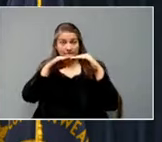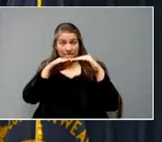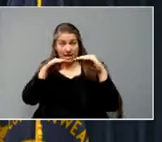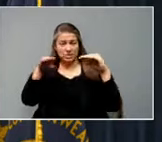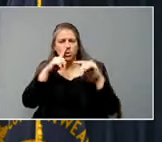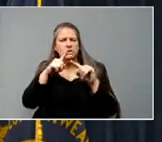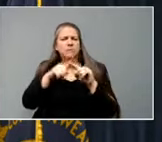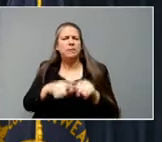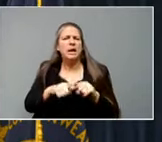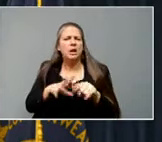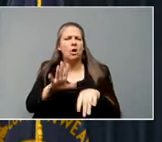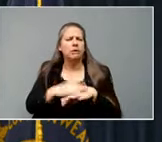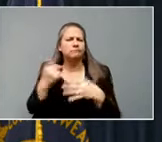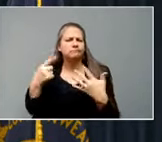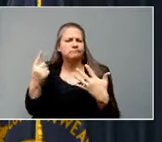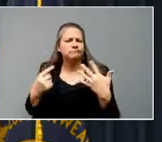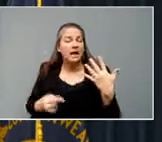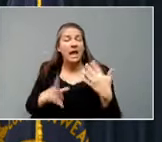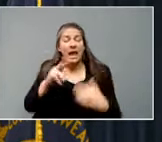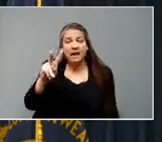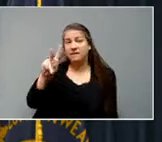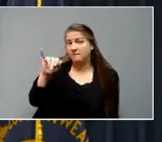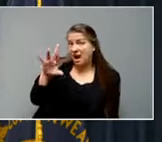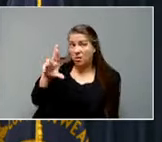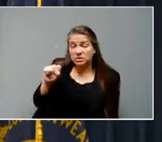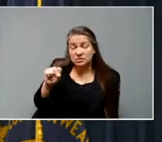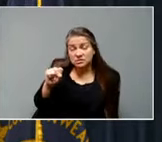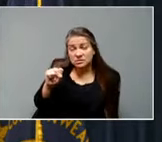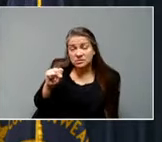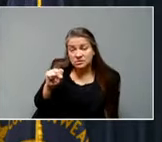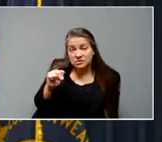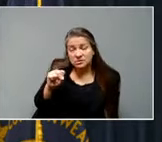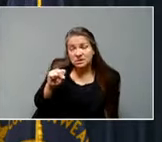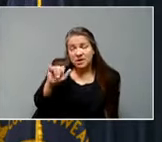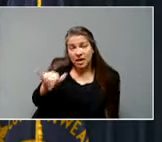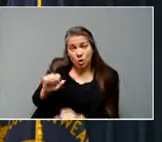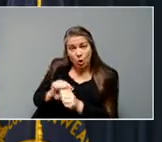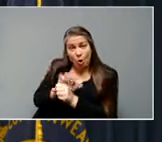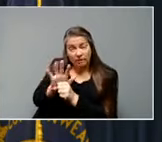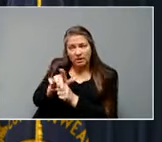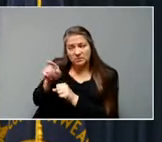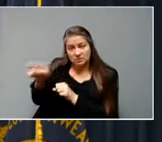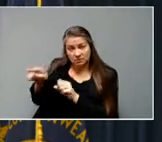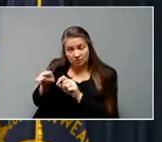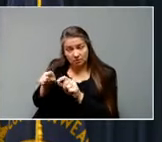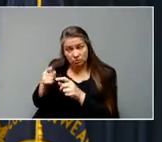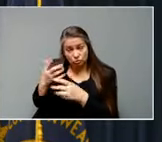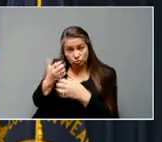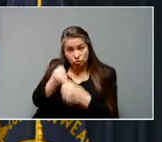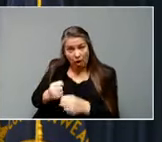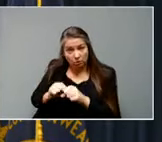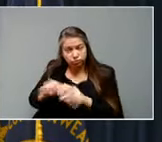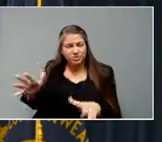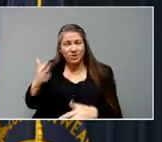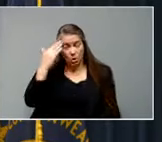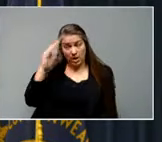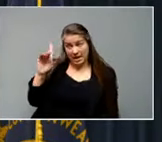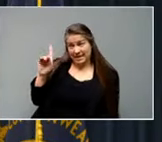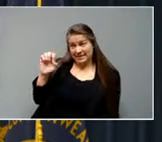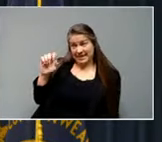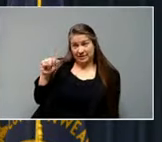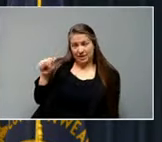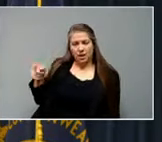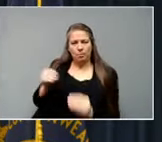the virus. I mean, we can't not include that the Delta variant spreads more